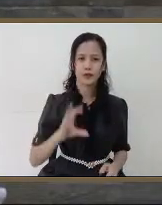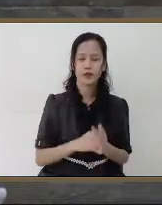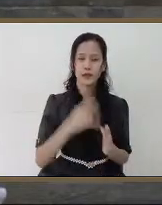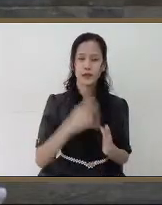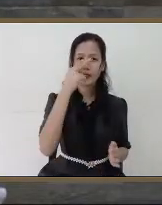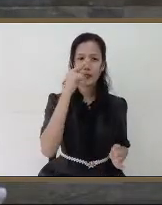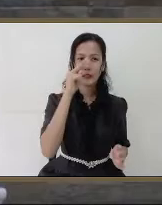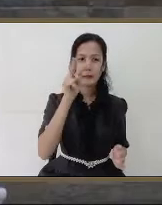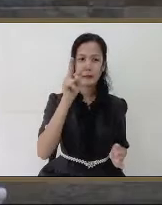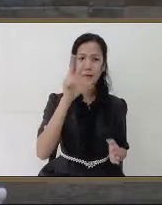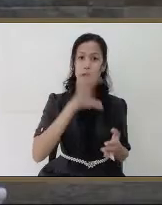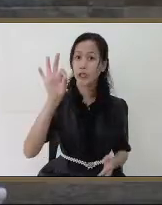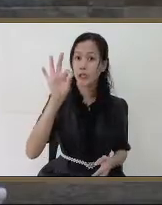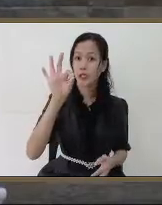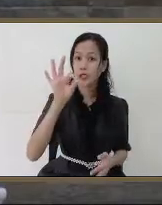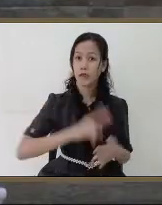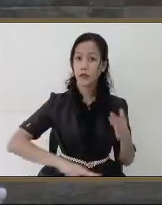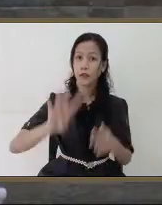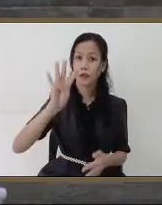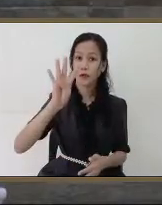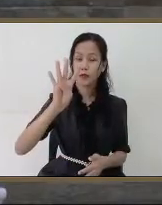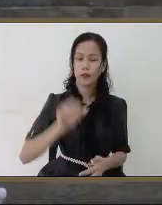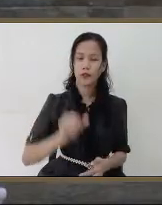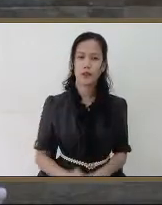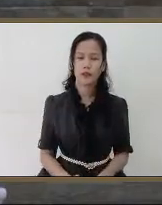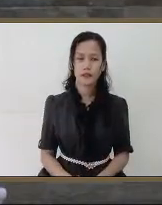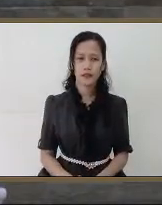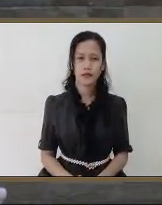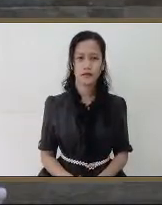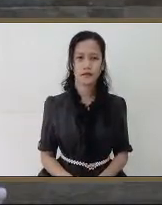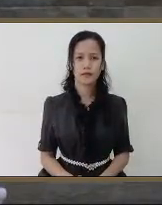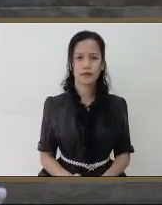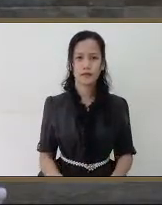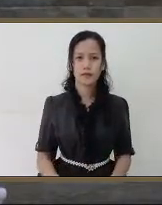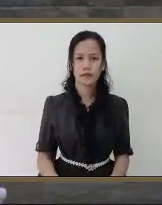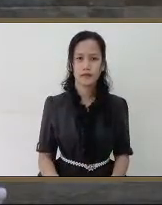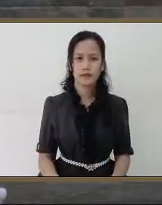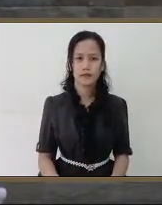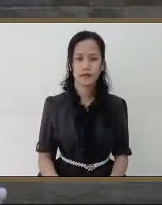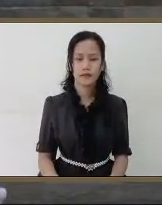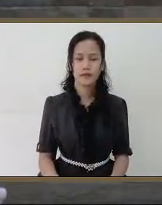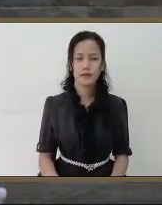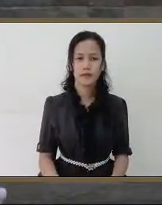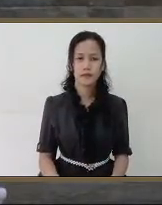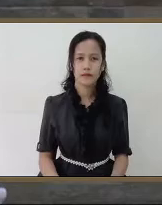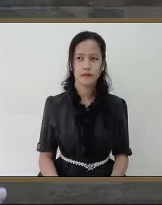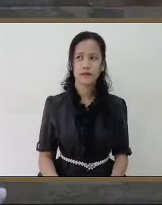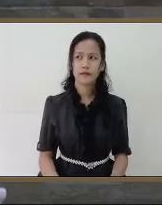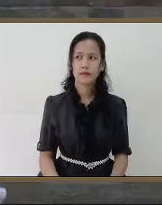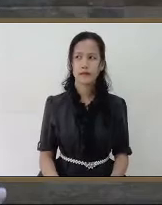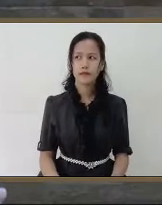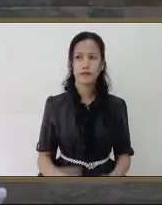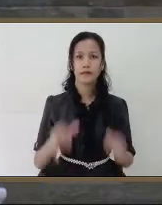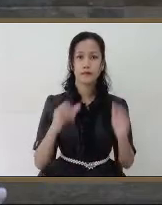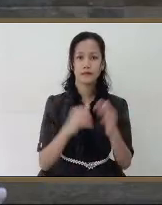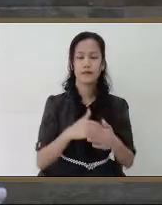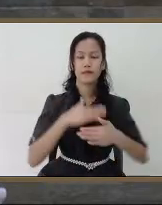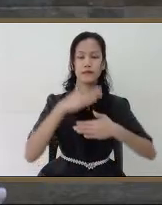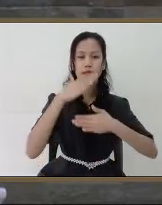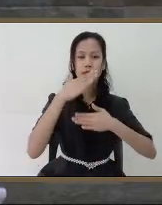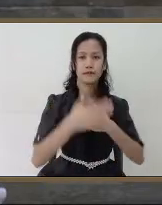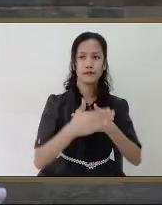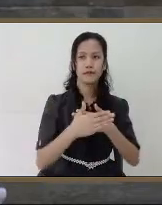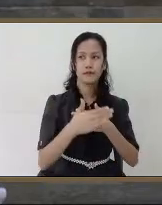yung chapter, yung the holy seed of mingled, makikita po natin yan sa chapter 9, verse 2 and verse number 4. And then the next is